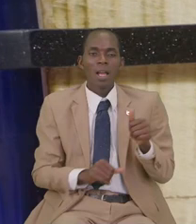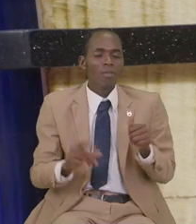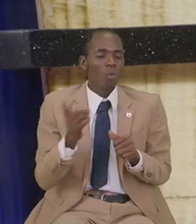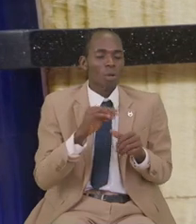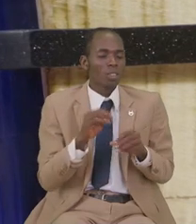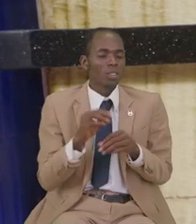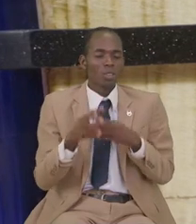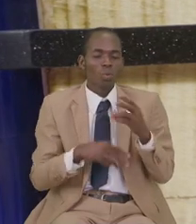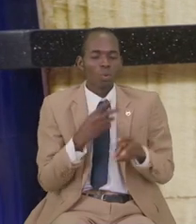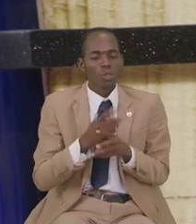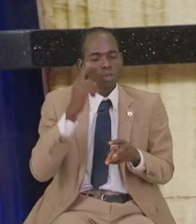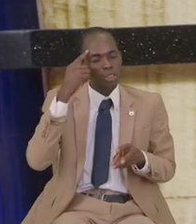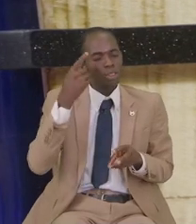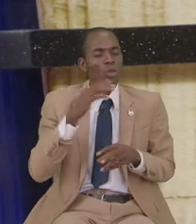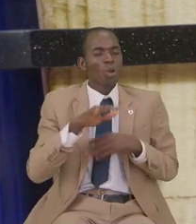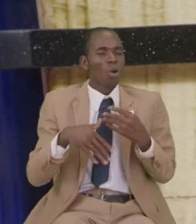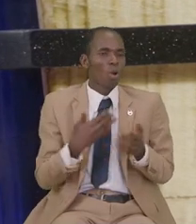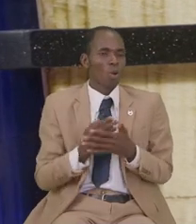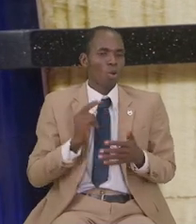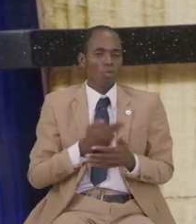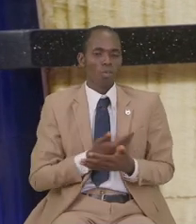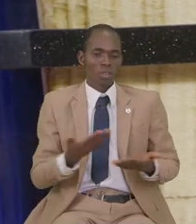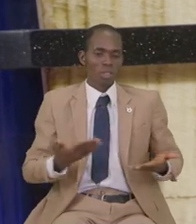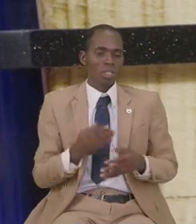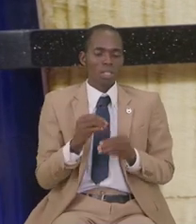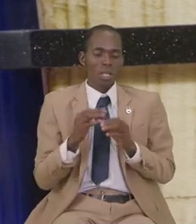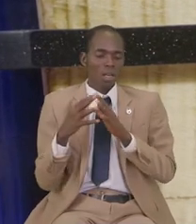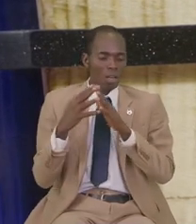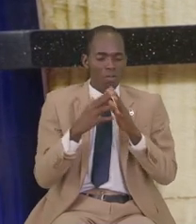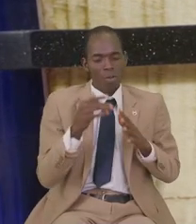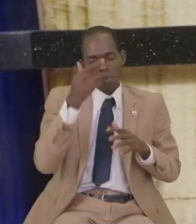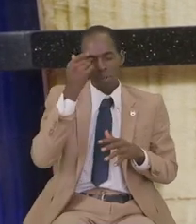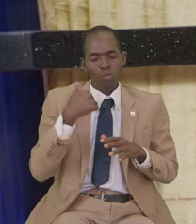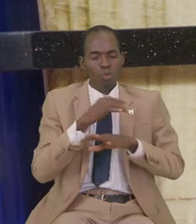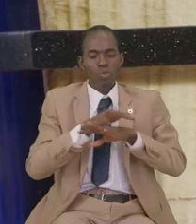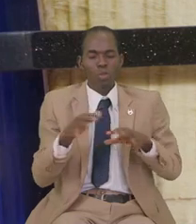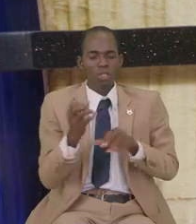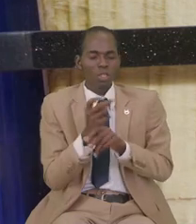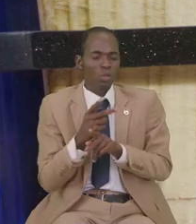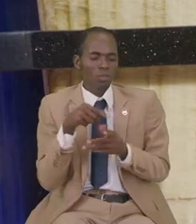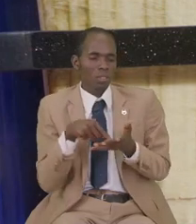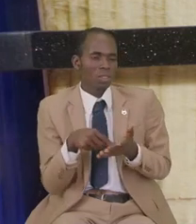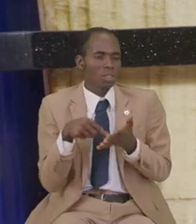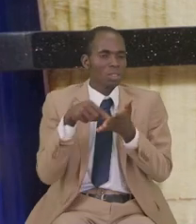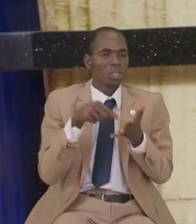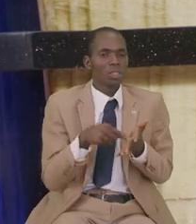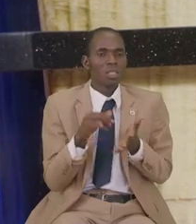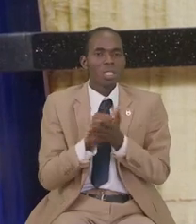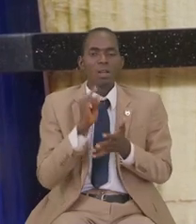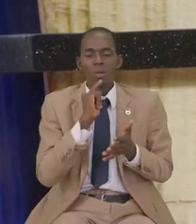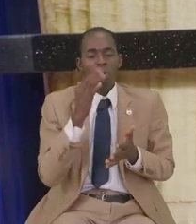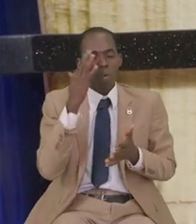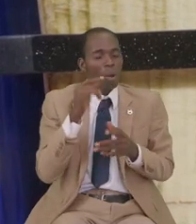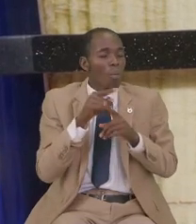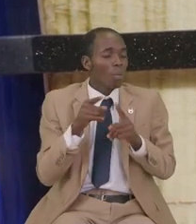you think it's only those of us over here in Africa, because we don't take care of this, we don't take care of this, we have that. But now, over